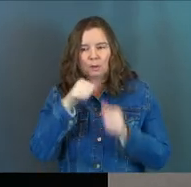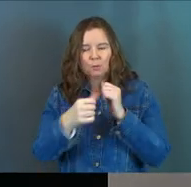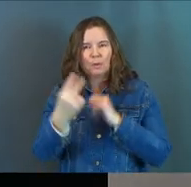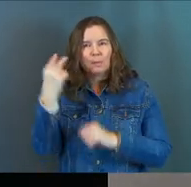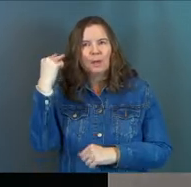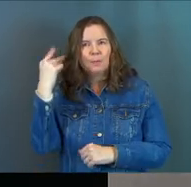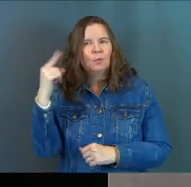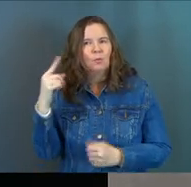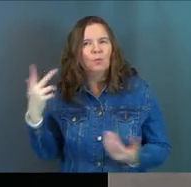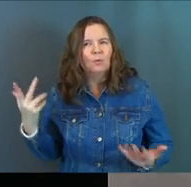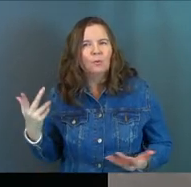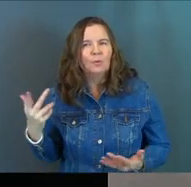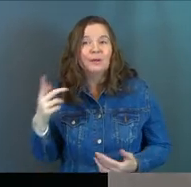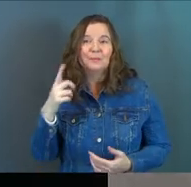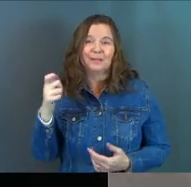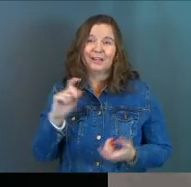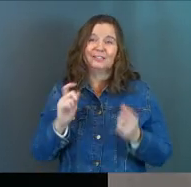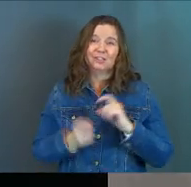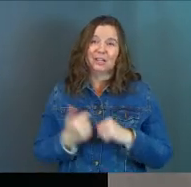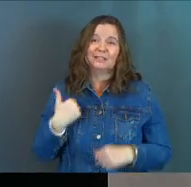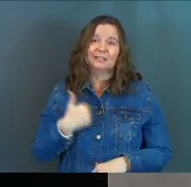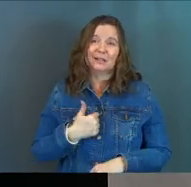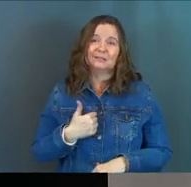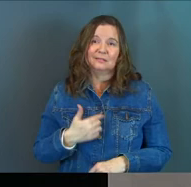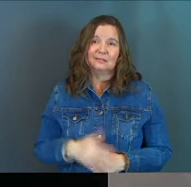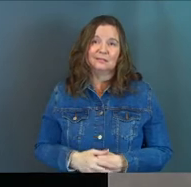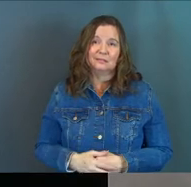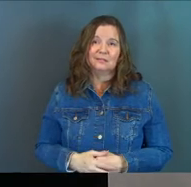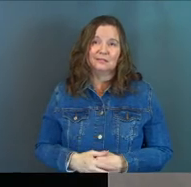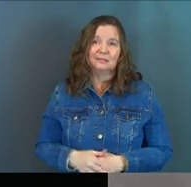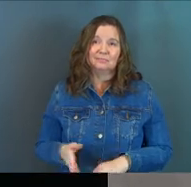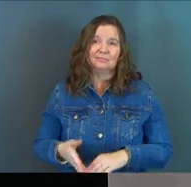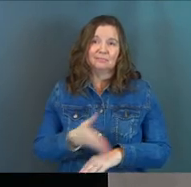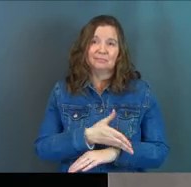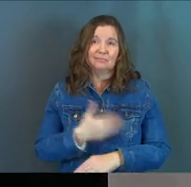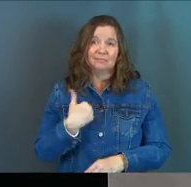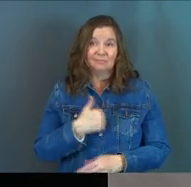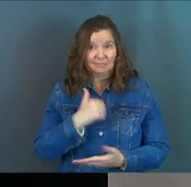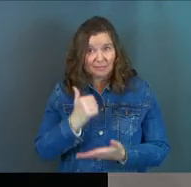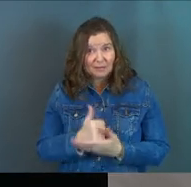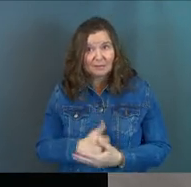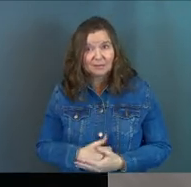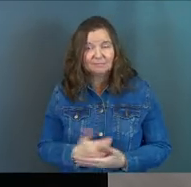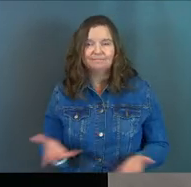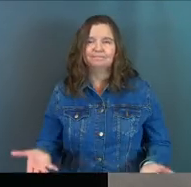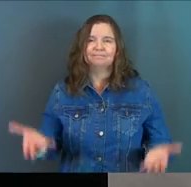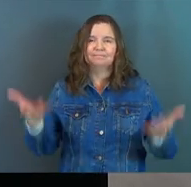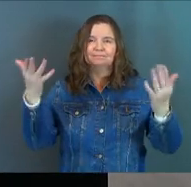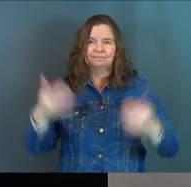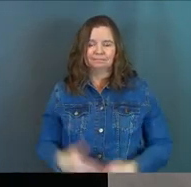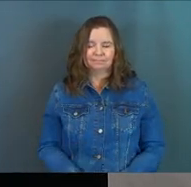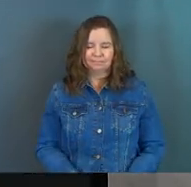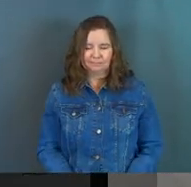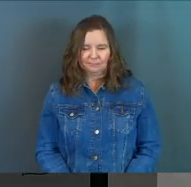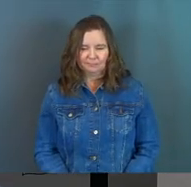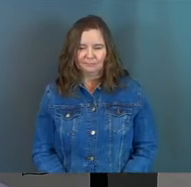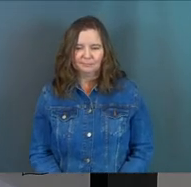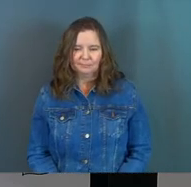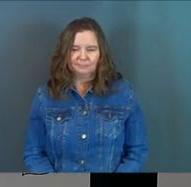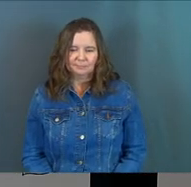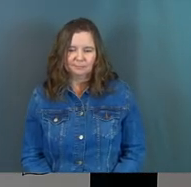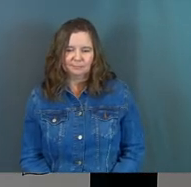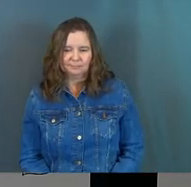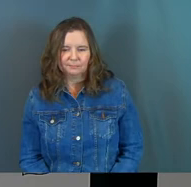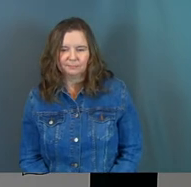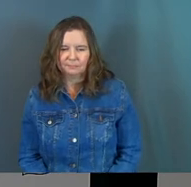remember? Because it changes us. Amen? Would you stand?